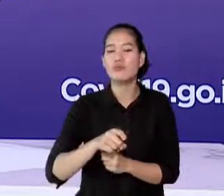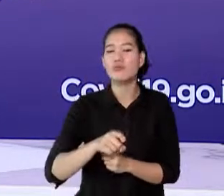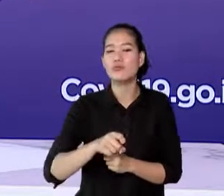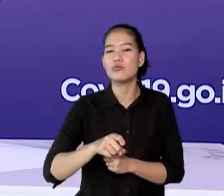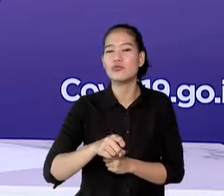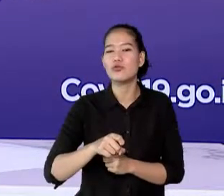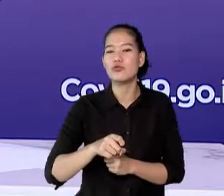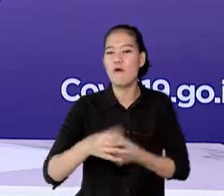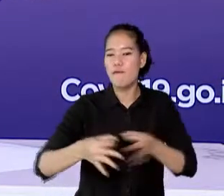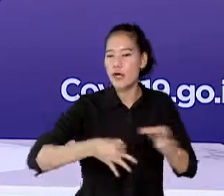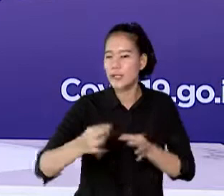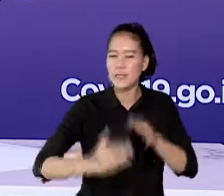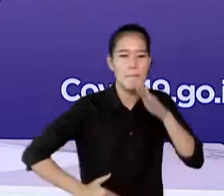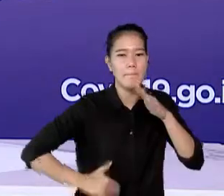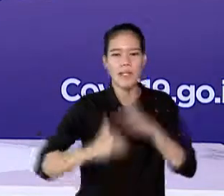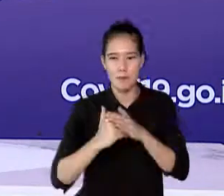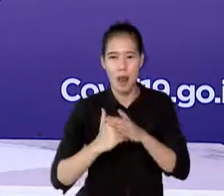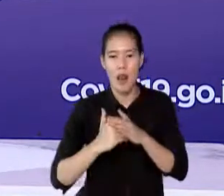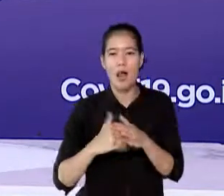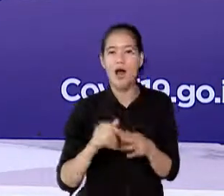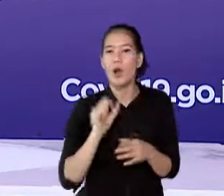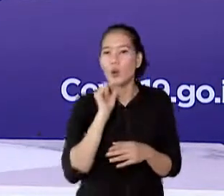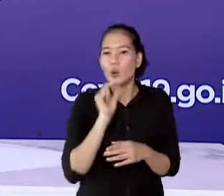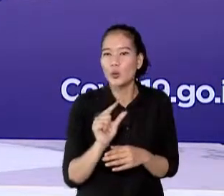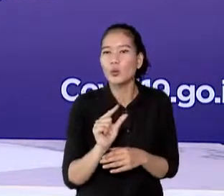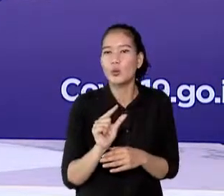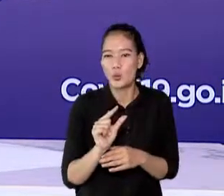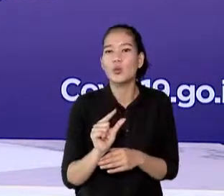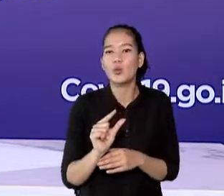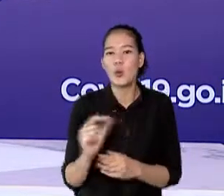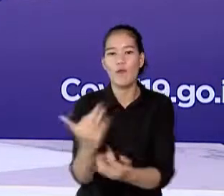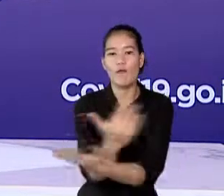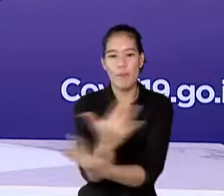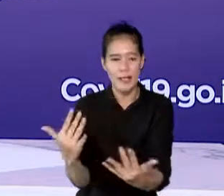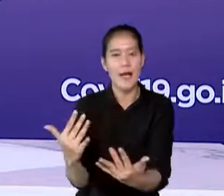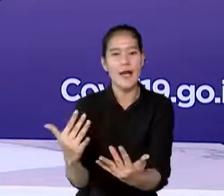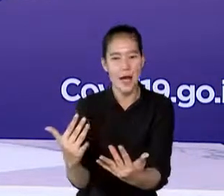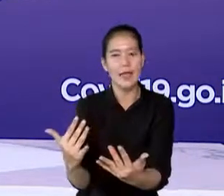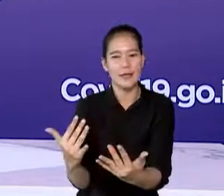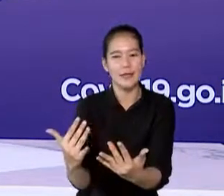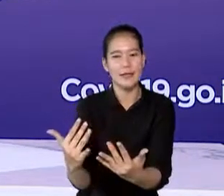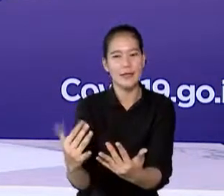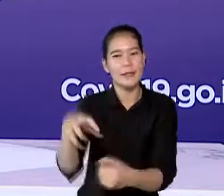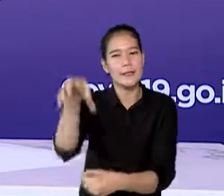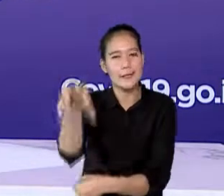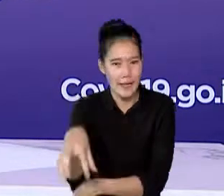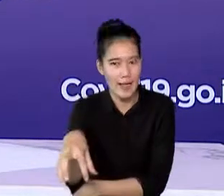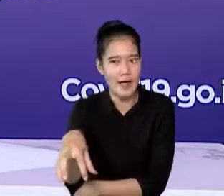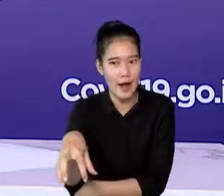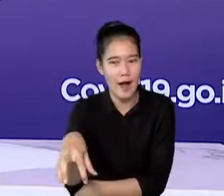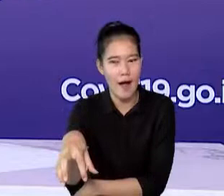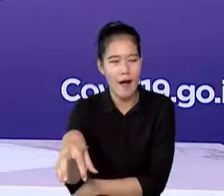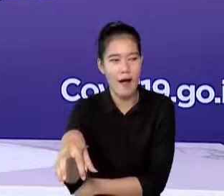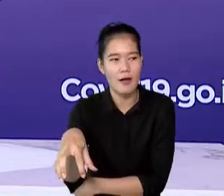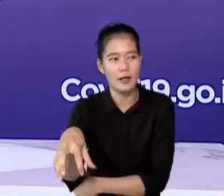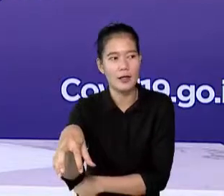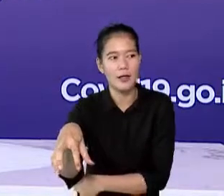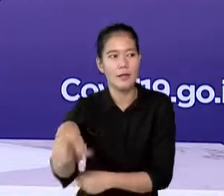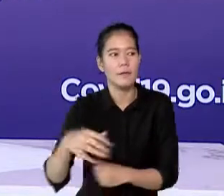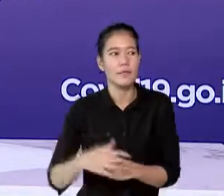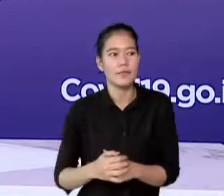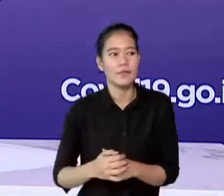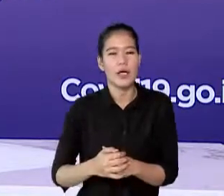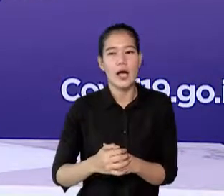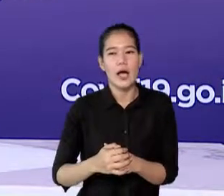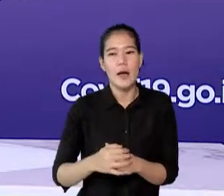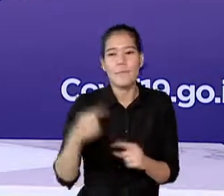performance, particularly for village post function, as well as those related to the worship and